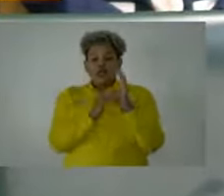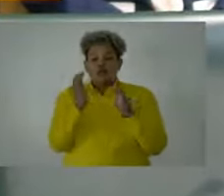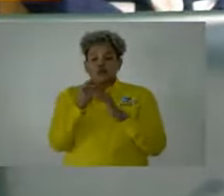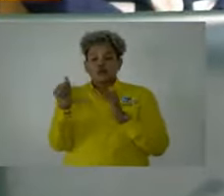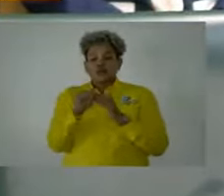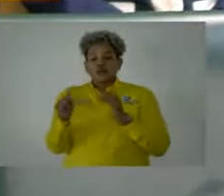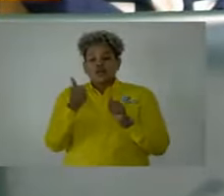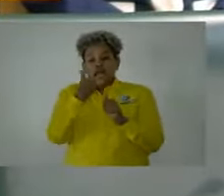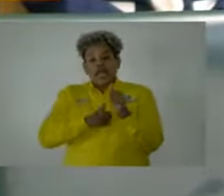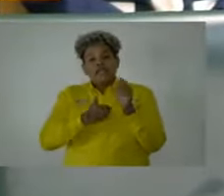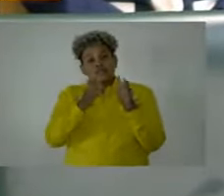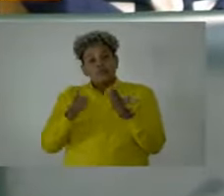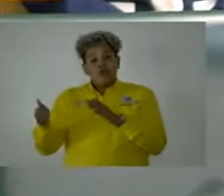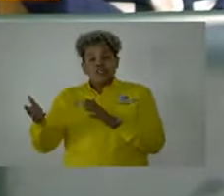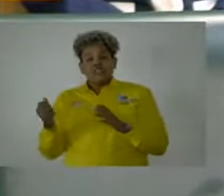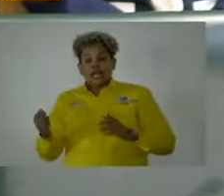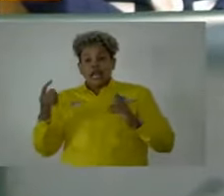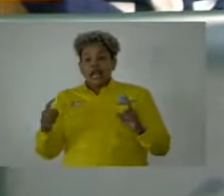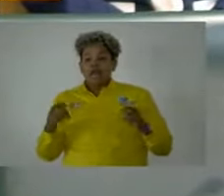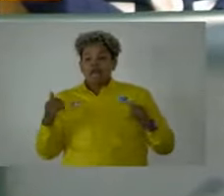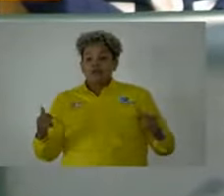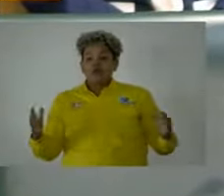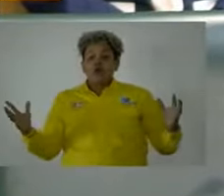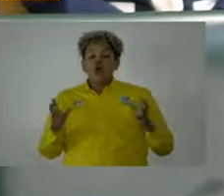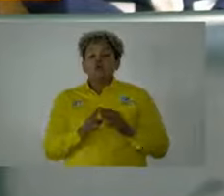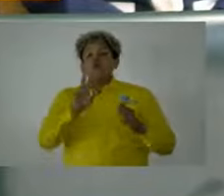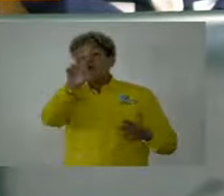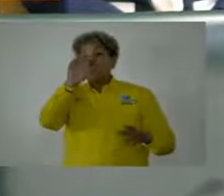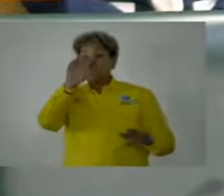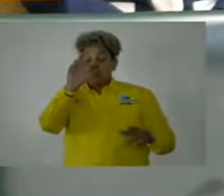$190,000 per person. And it now totals